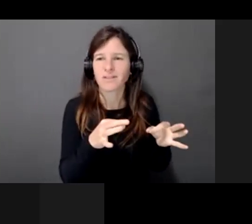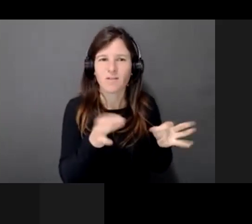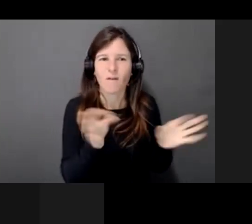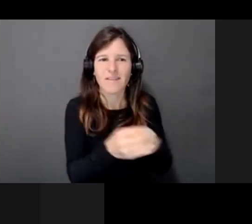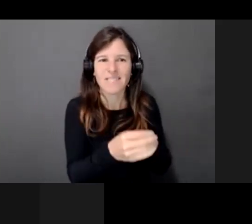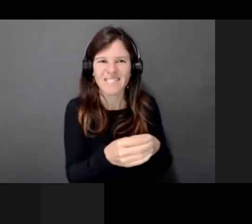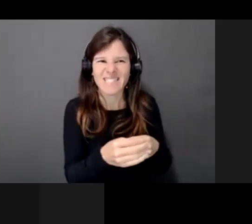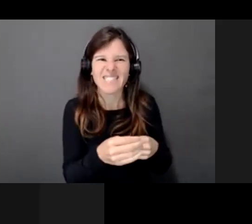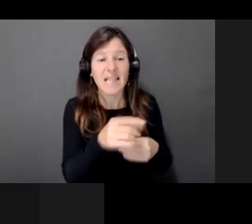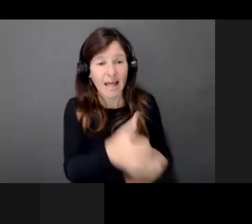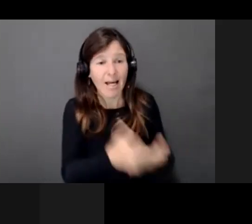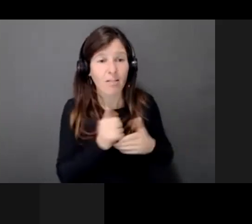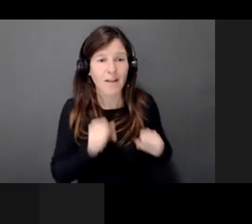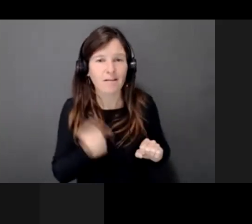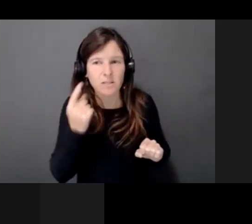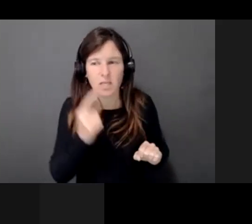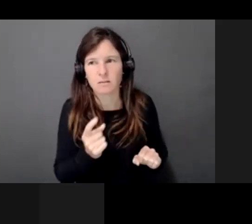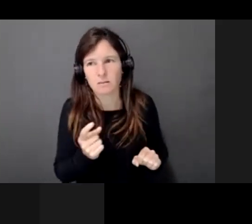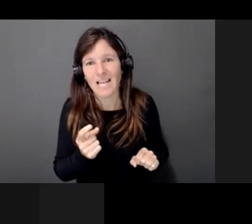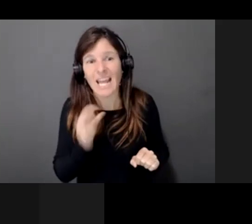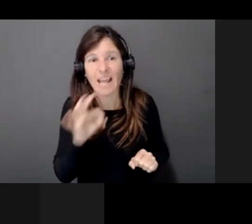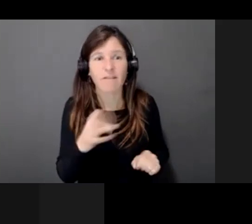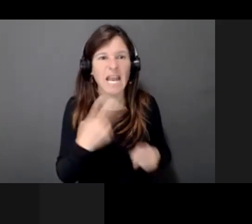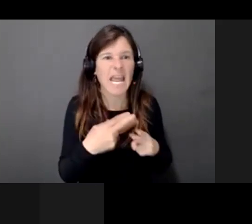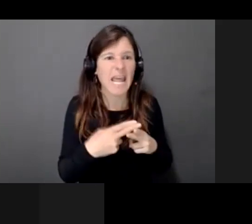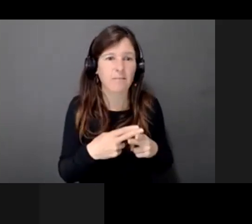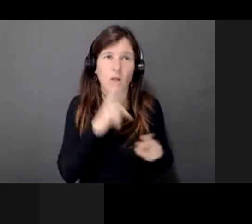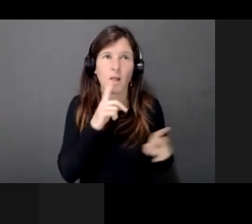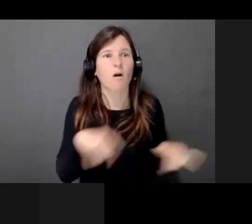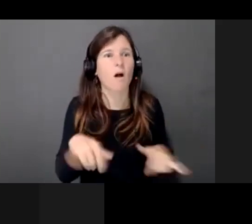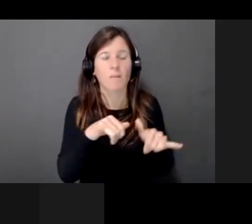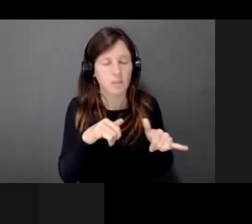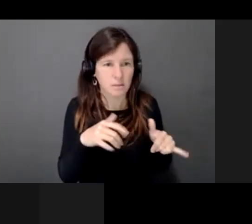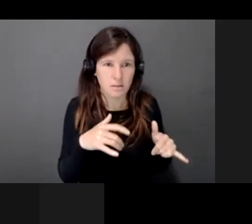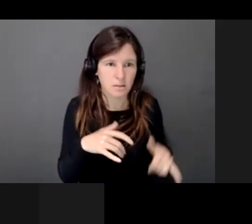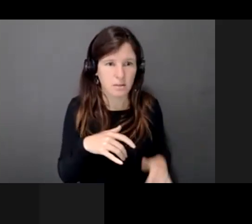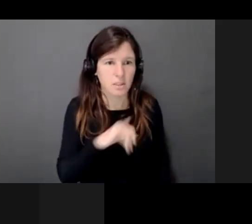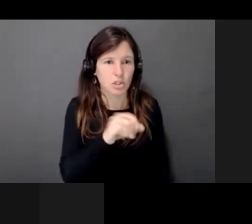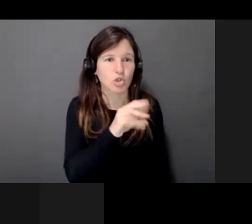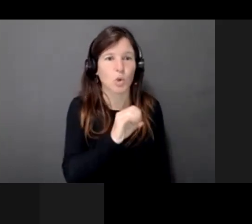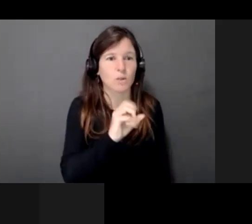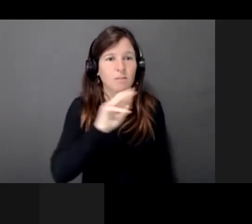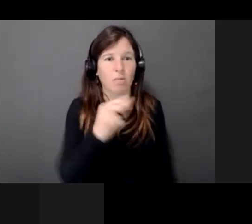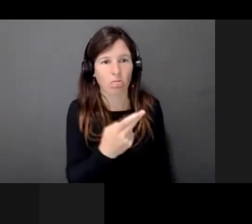John Doe. Sadly, if you have a name like Jason Balgopal, there's only one in the world, and so they'll find that immediately.